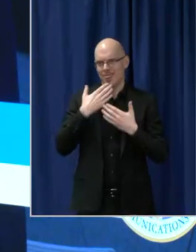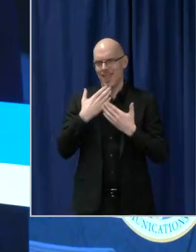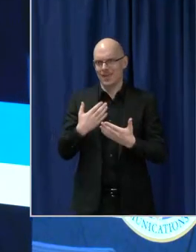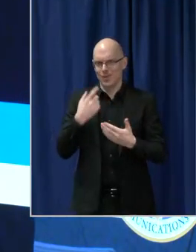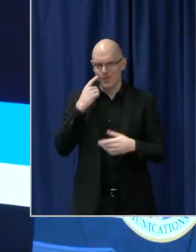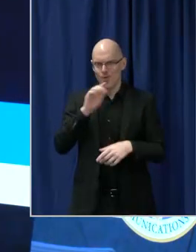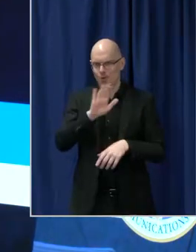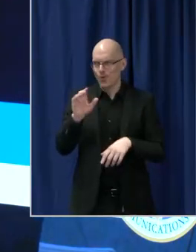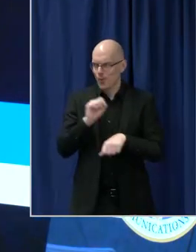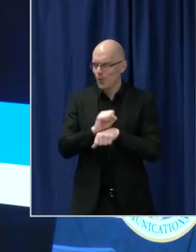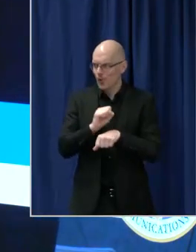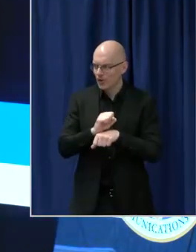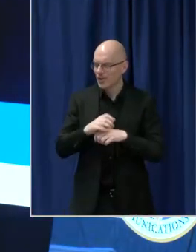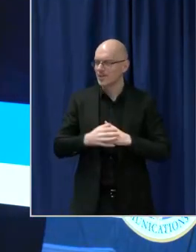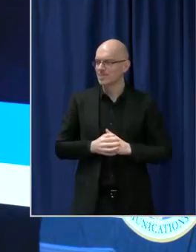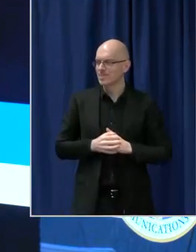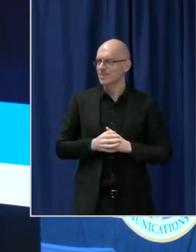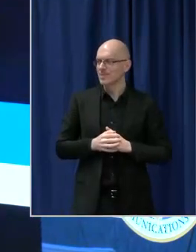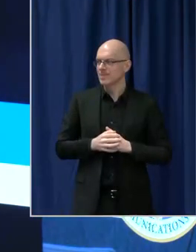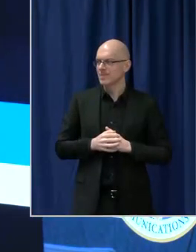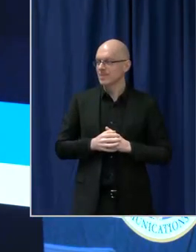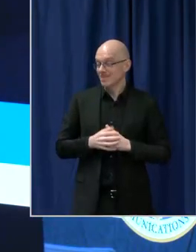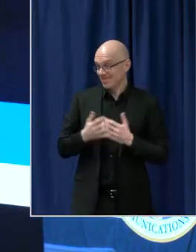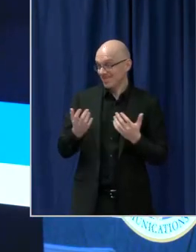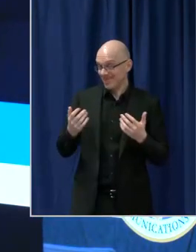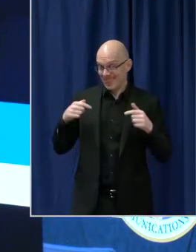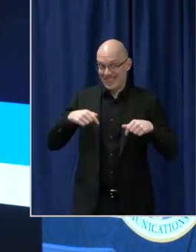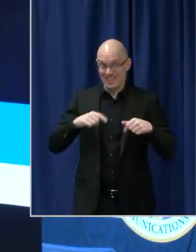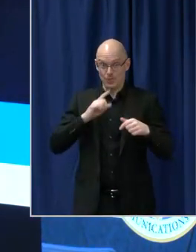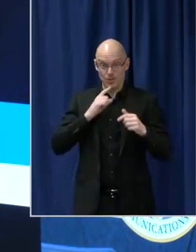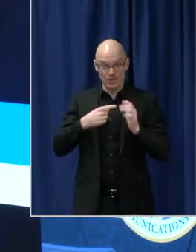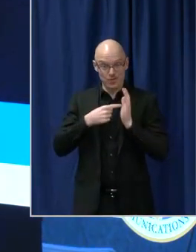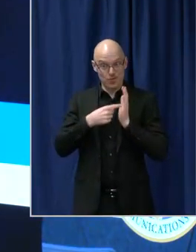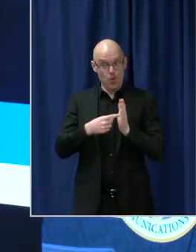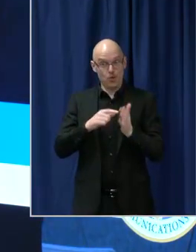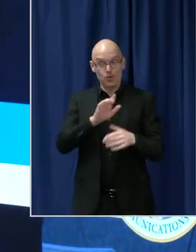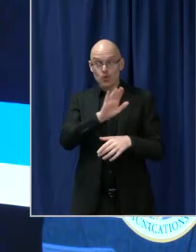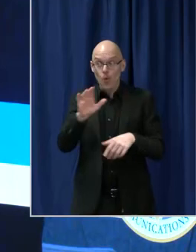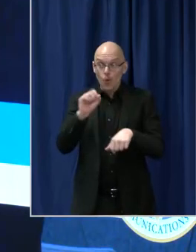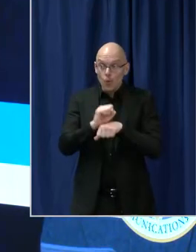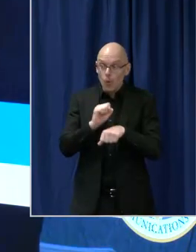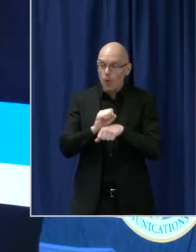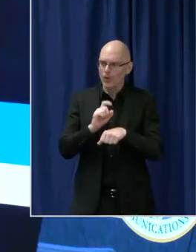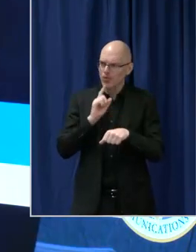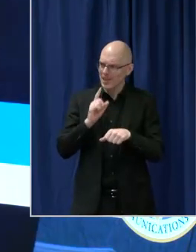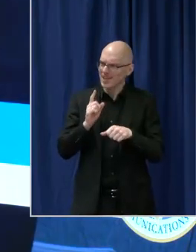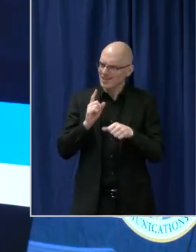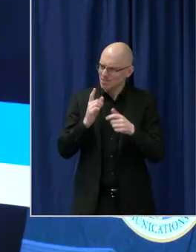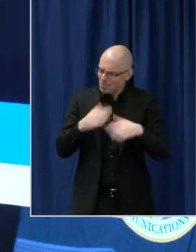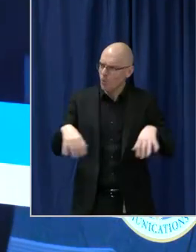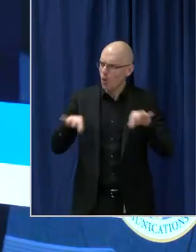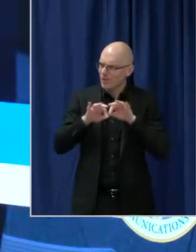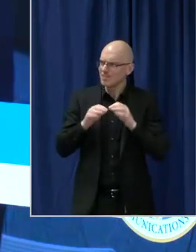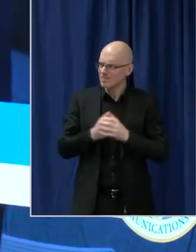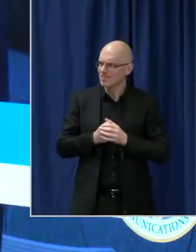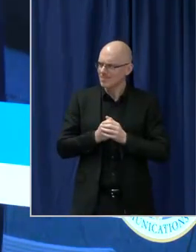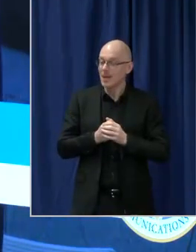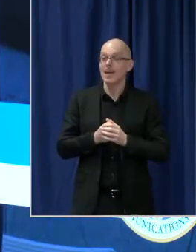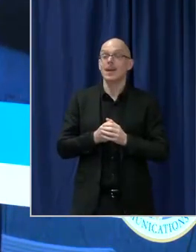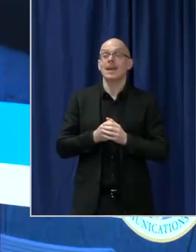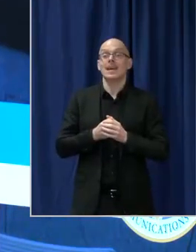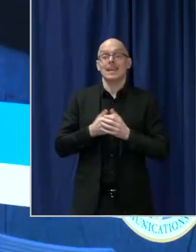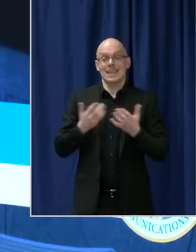also think it goes to show the importance and value of the work that's taking place here. We spent a lot of time at the FCC